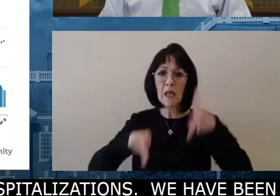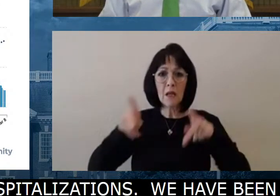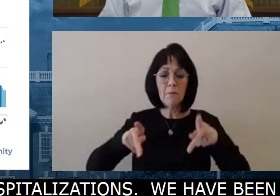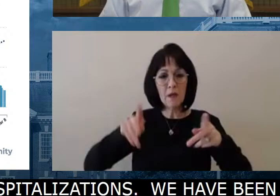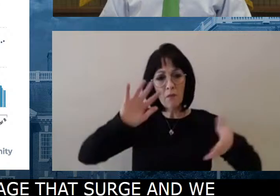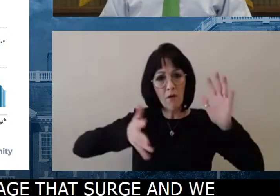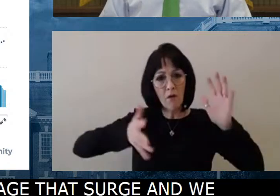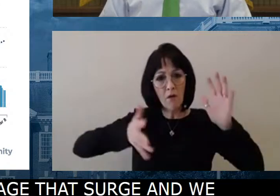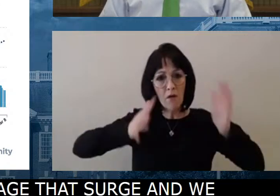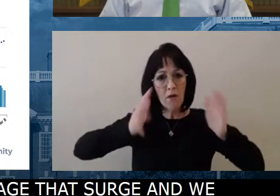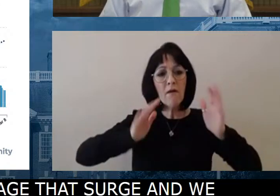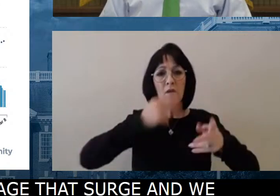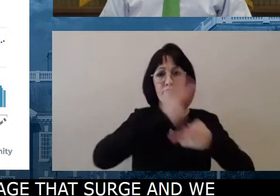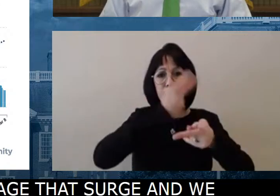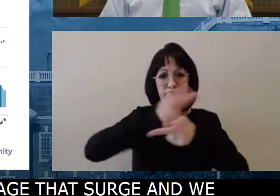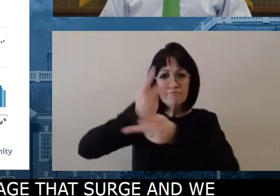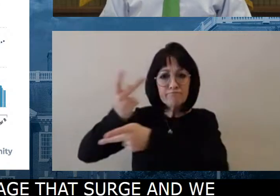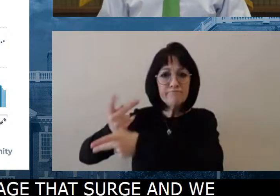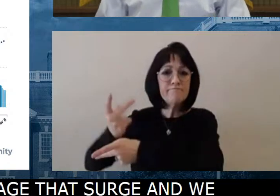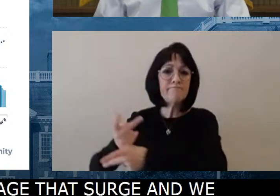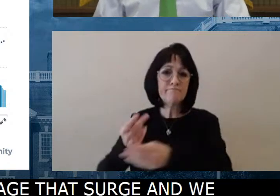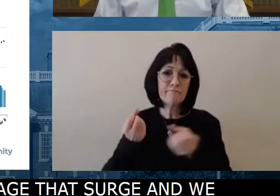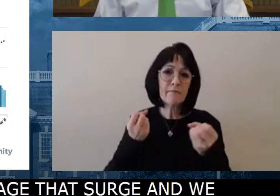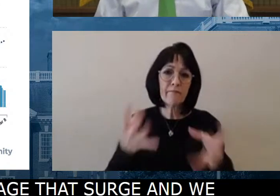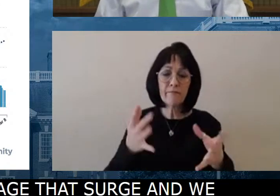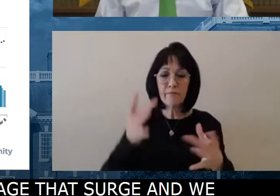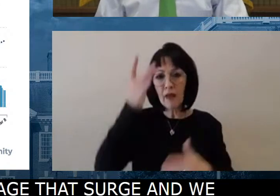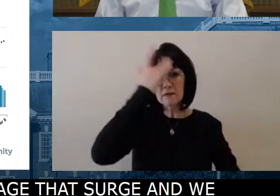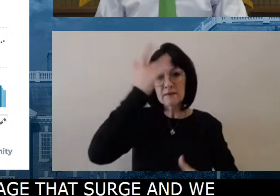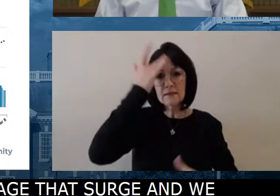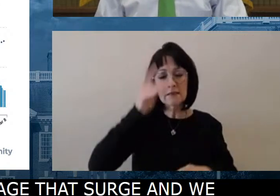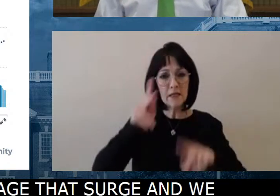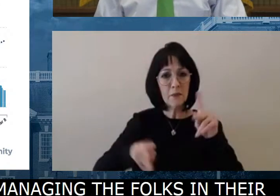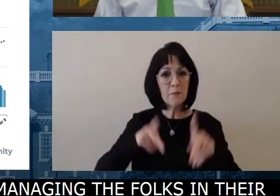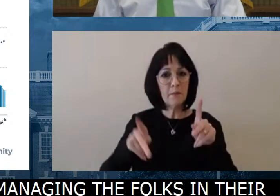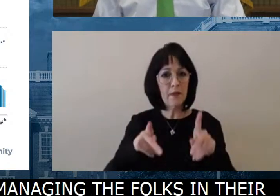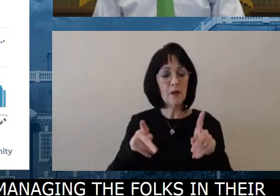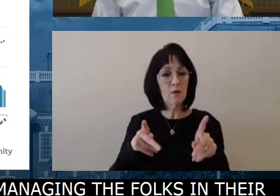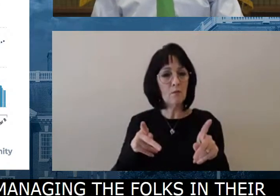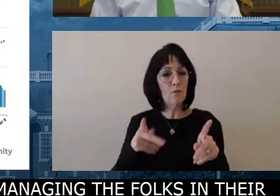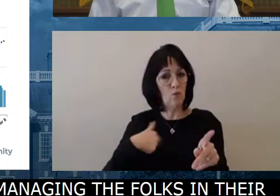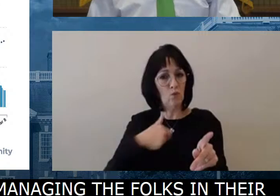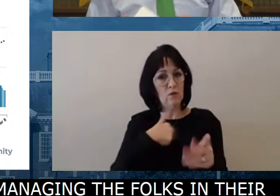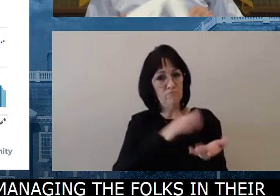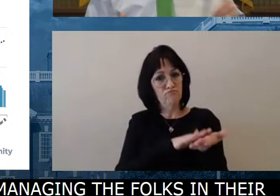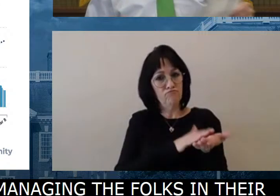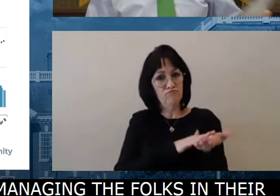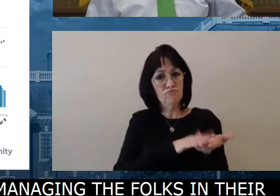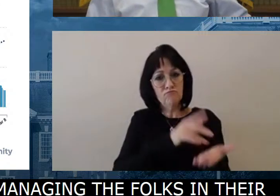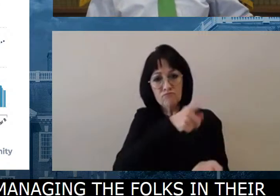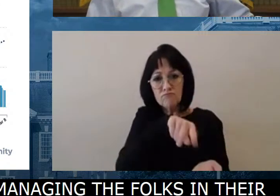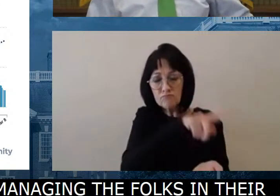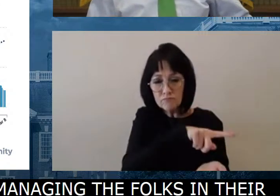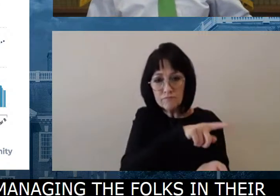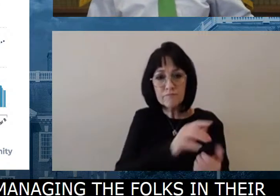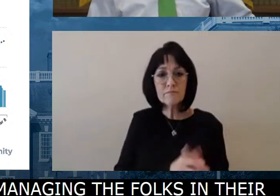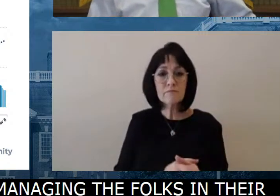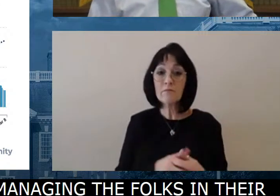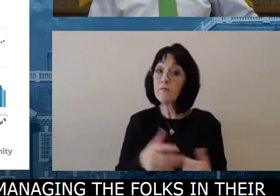the folks in their facilities. So we hope to continue to move this number down as we get